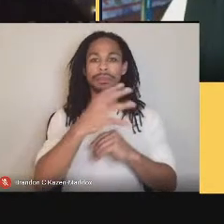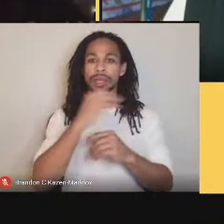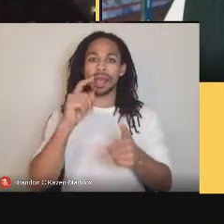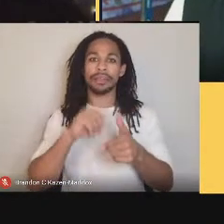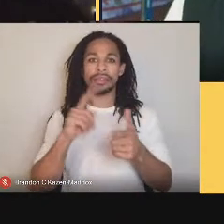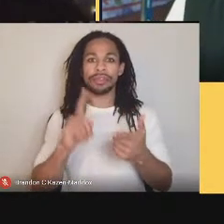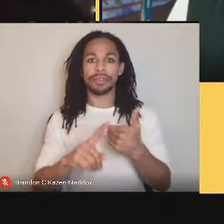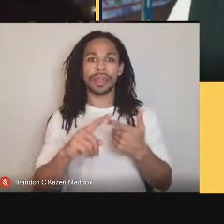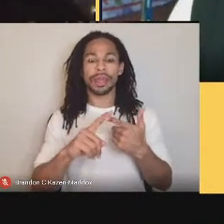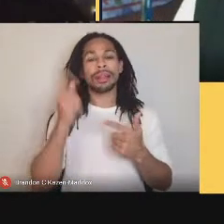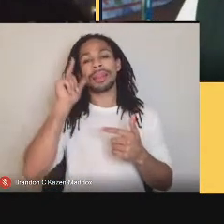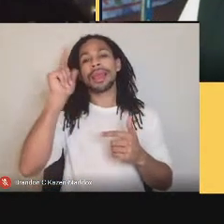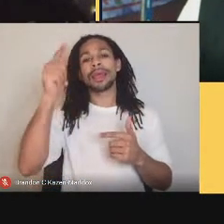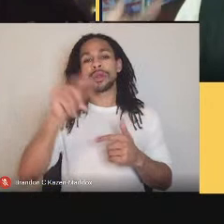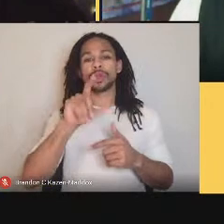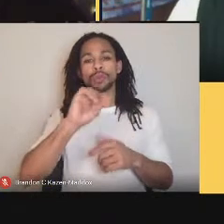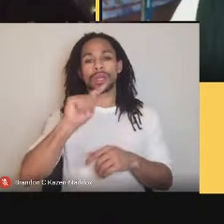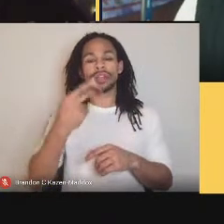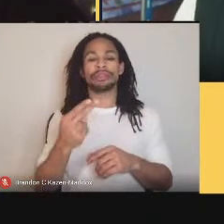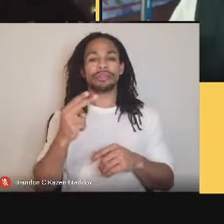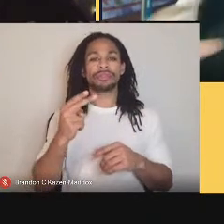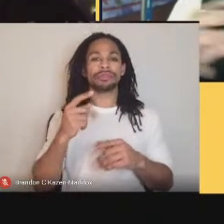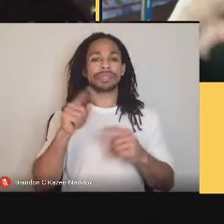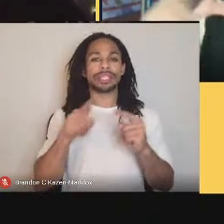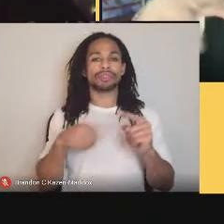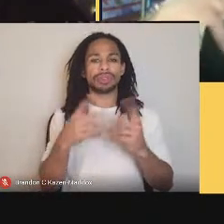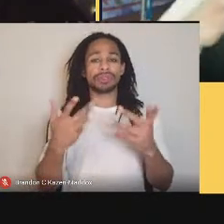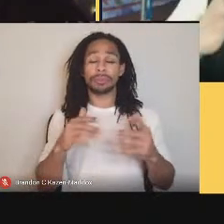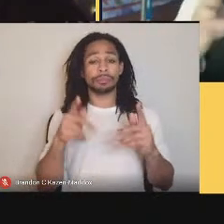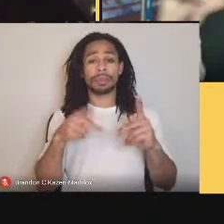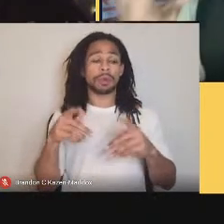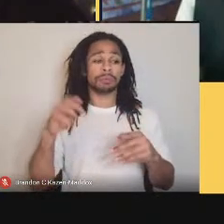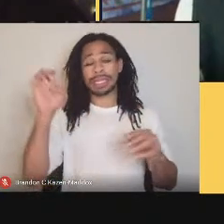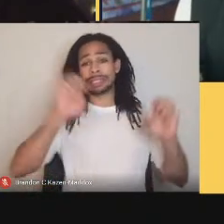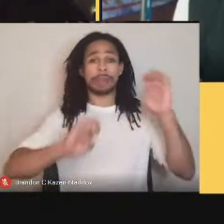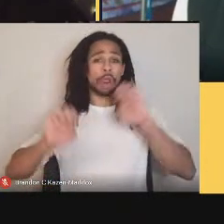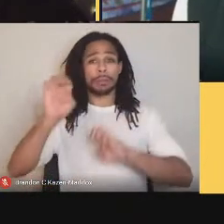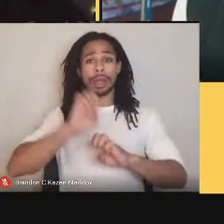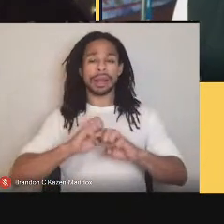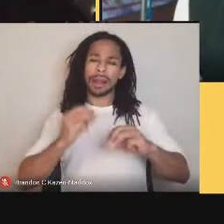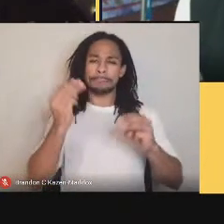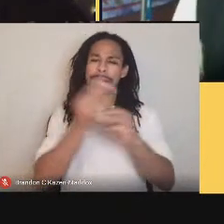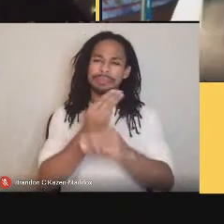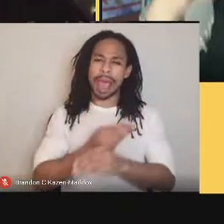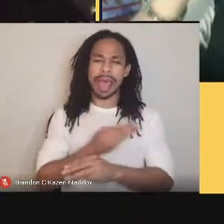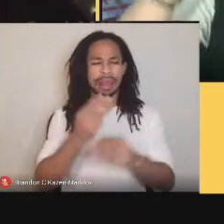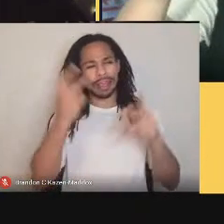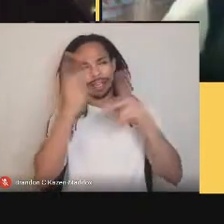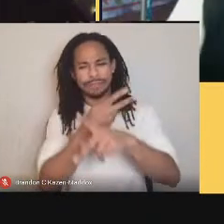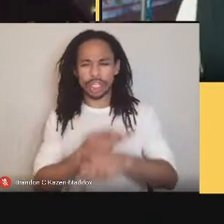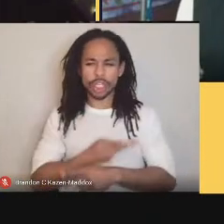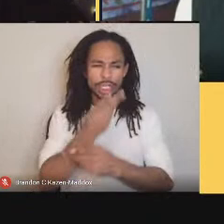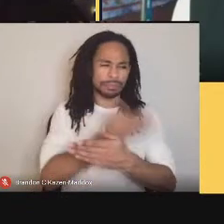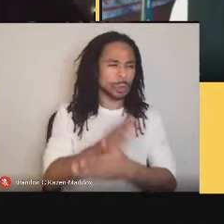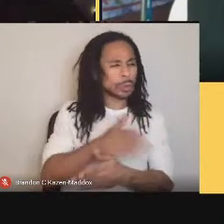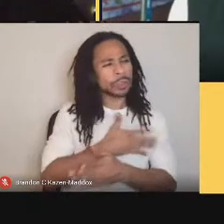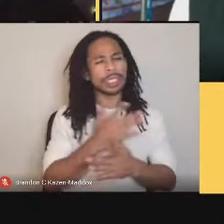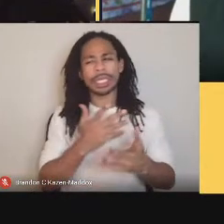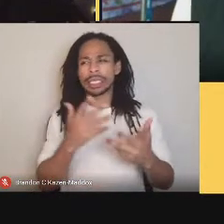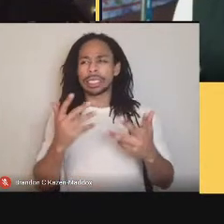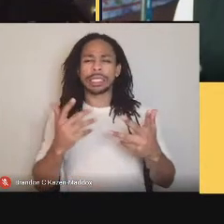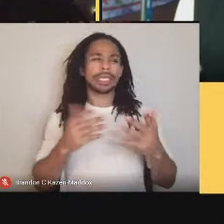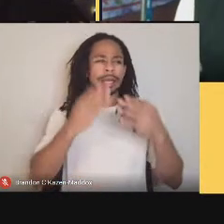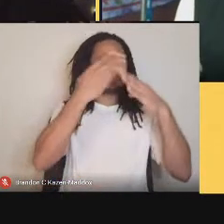part of the 20th century, where so much of it was just experimental and almost mathematic and scientific in a way of let's really break down